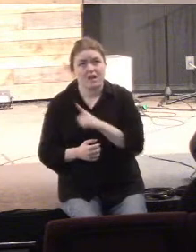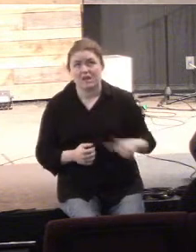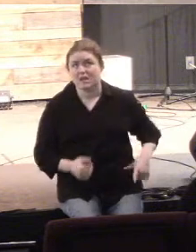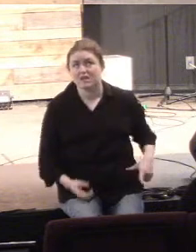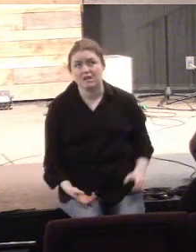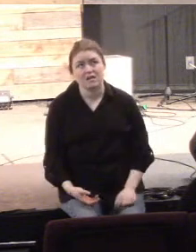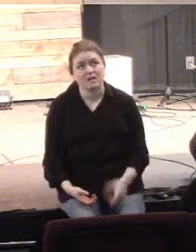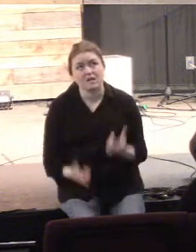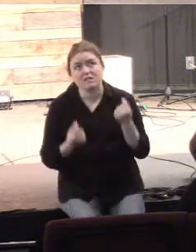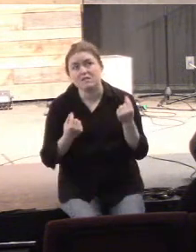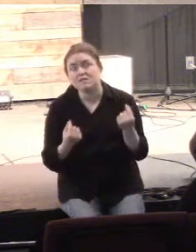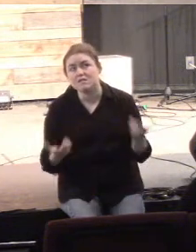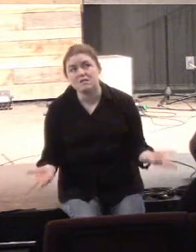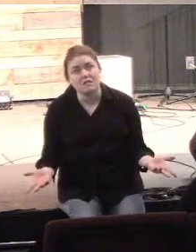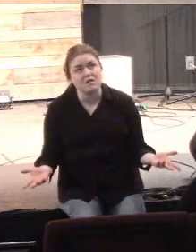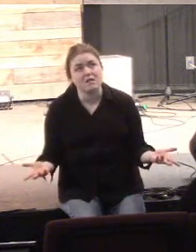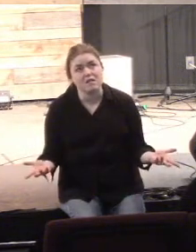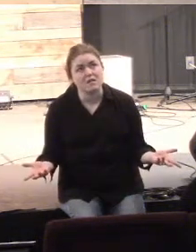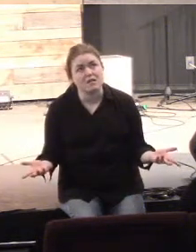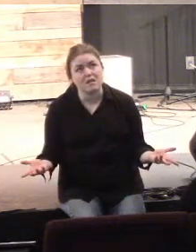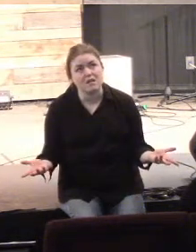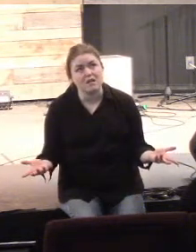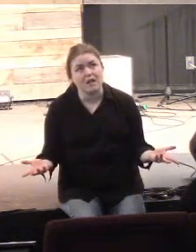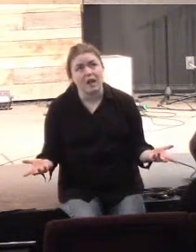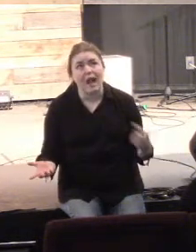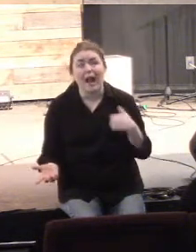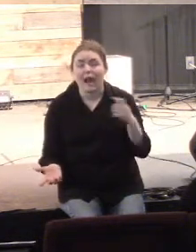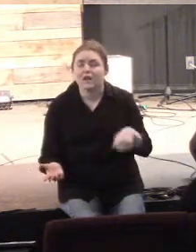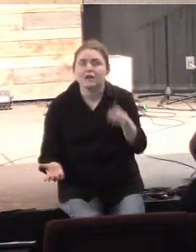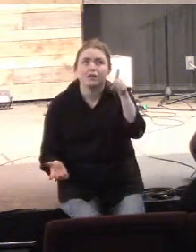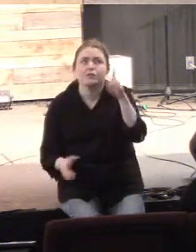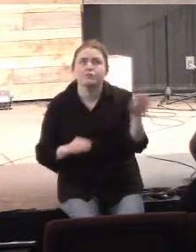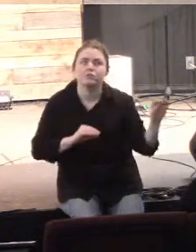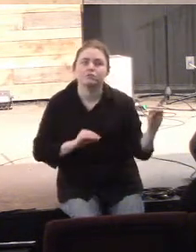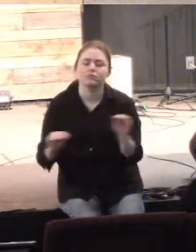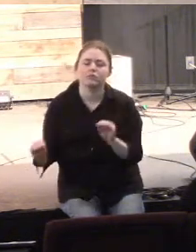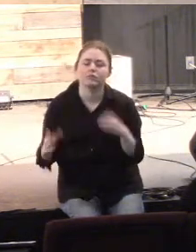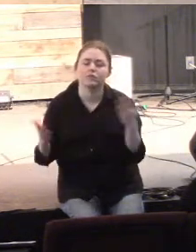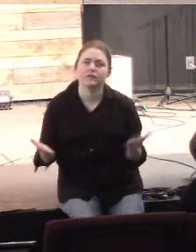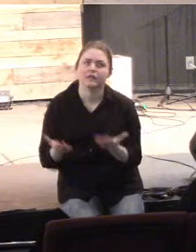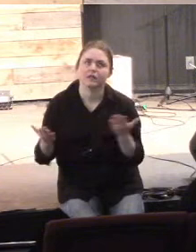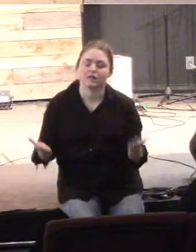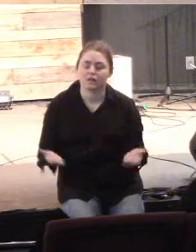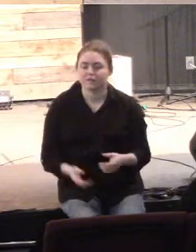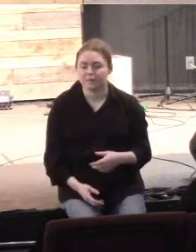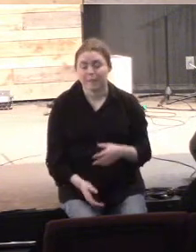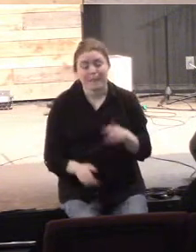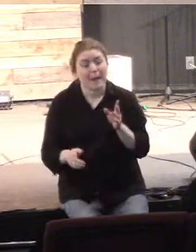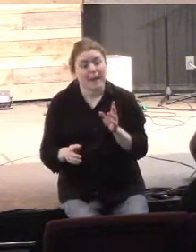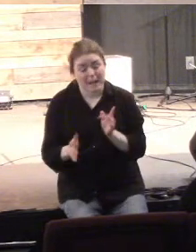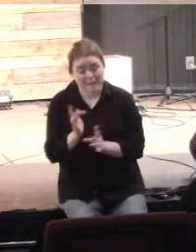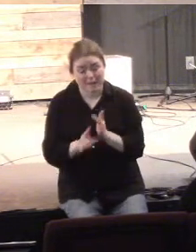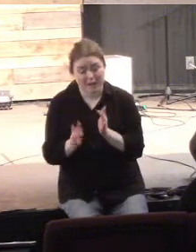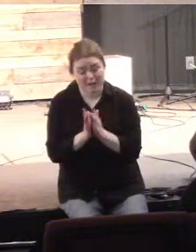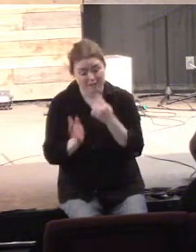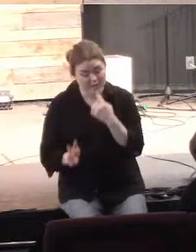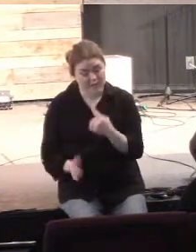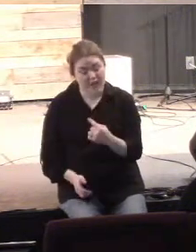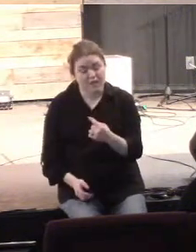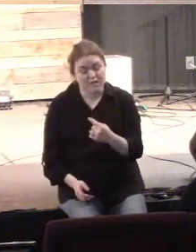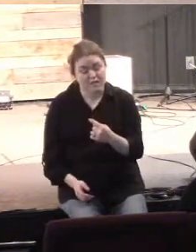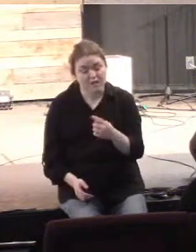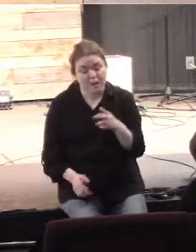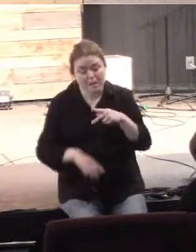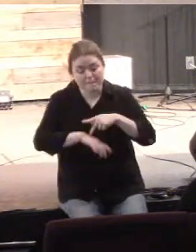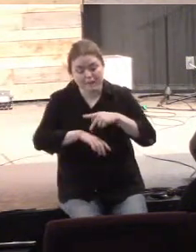now? I'm going to need you to really move here, God. And the Bible says Peter got down on his knees, and